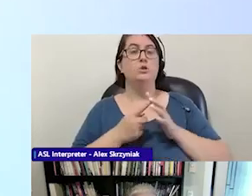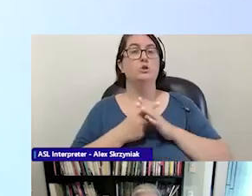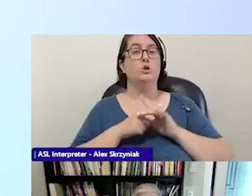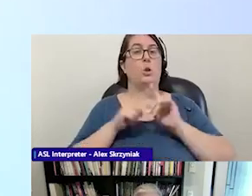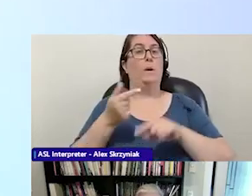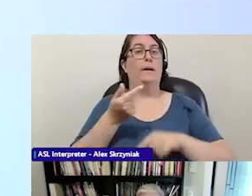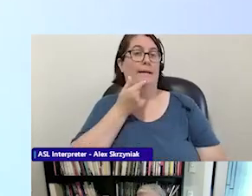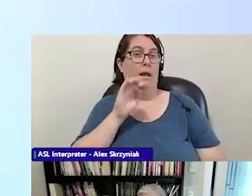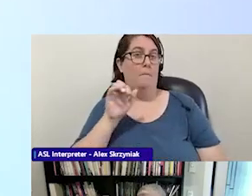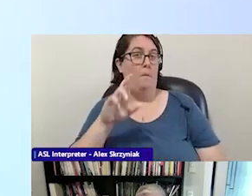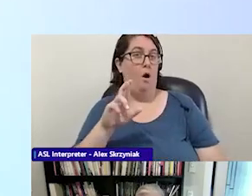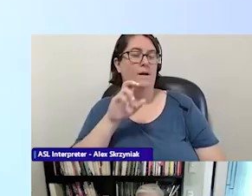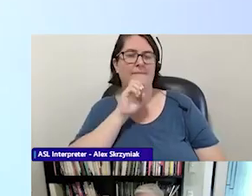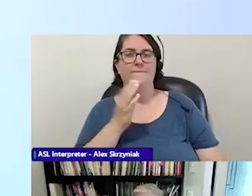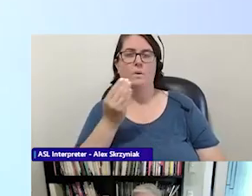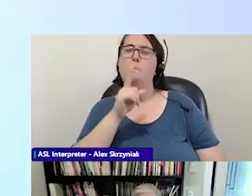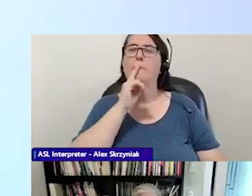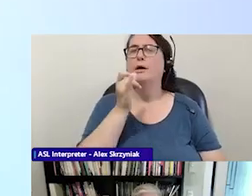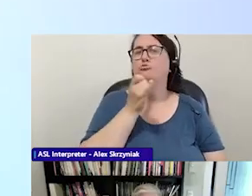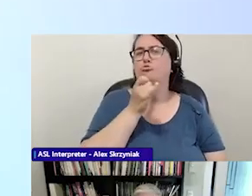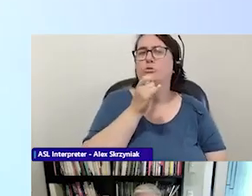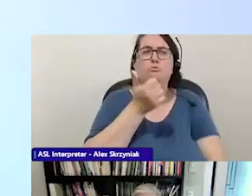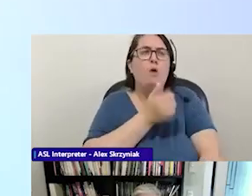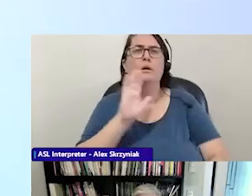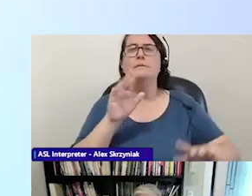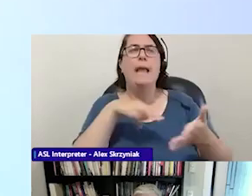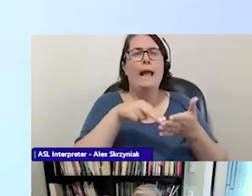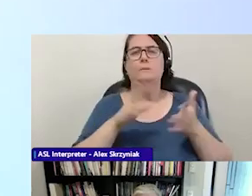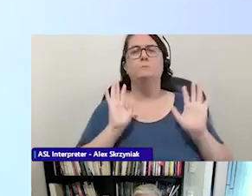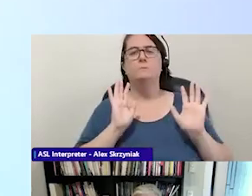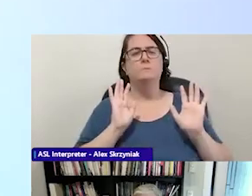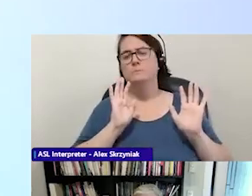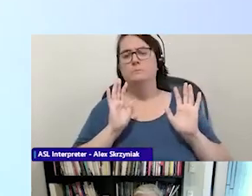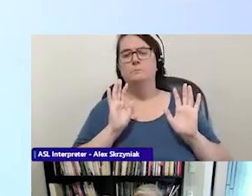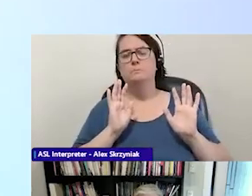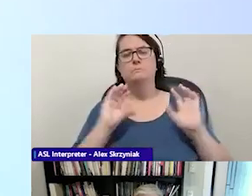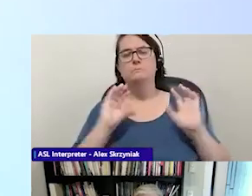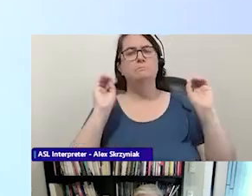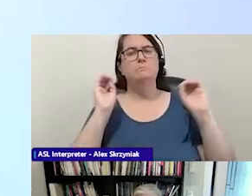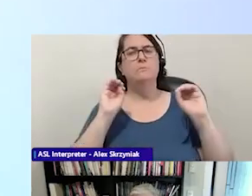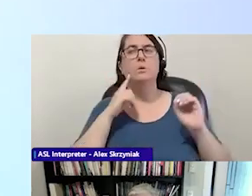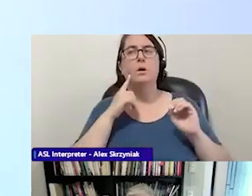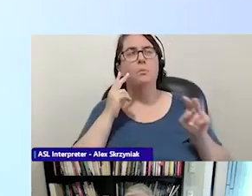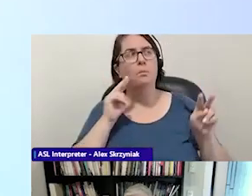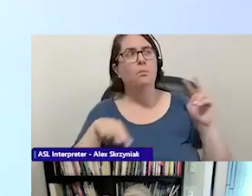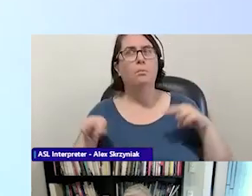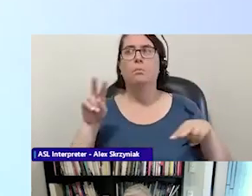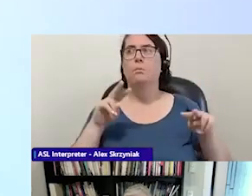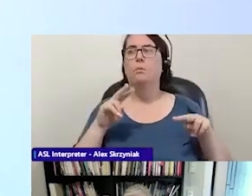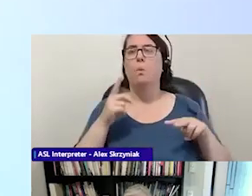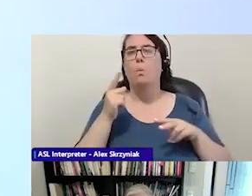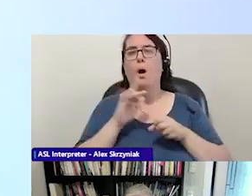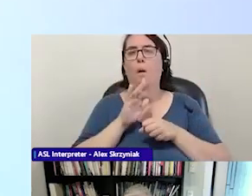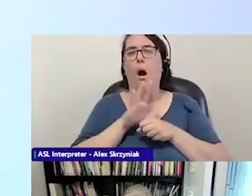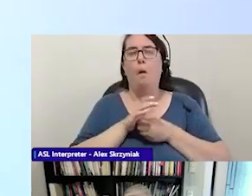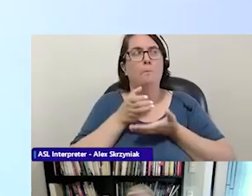age of 14, not to drink, drug, dance, or do anything really except nurse a bottle of Coke